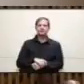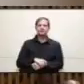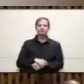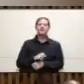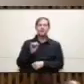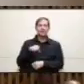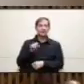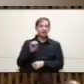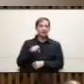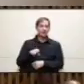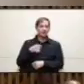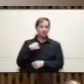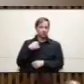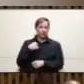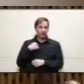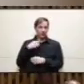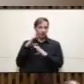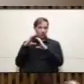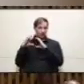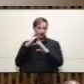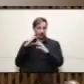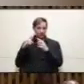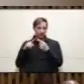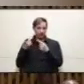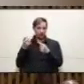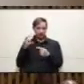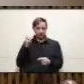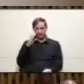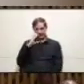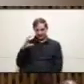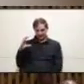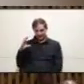did receive few communication from the MEC